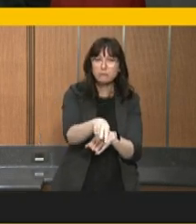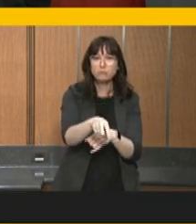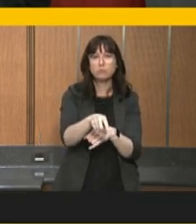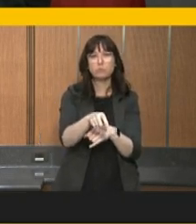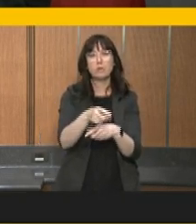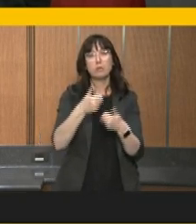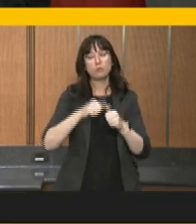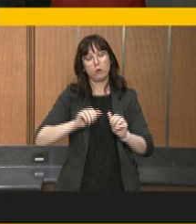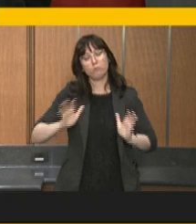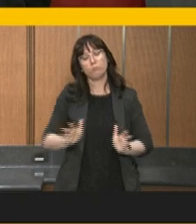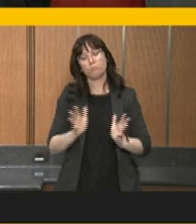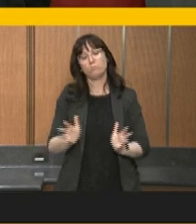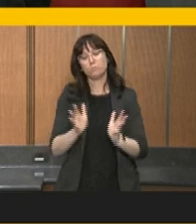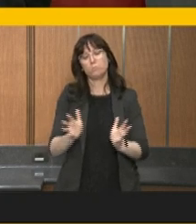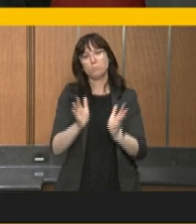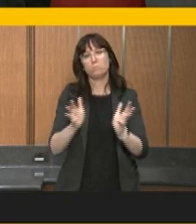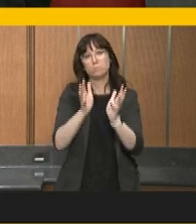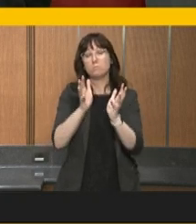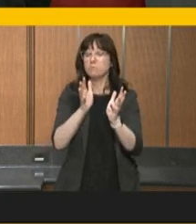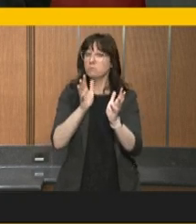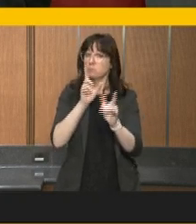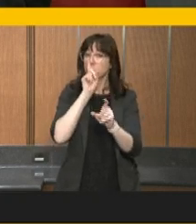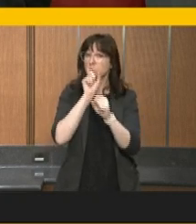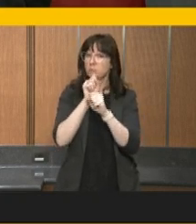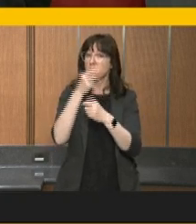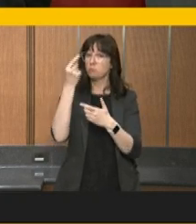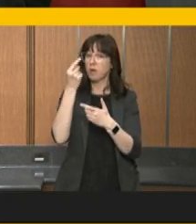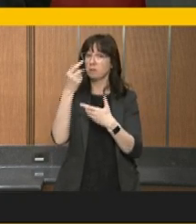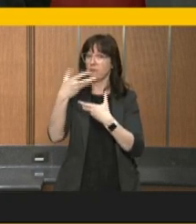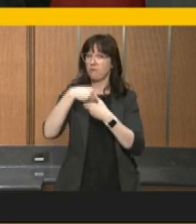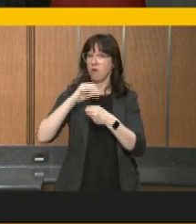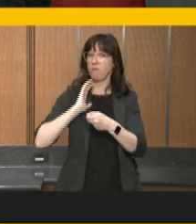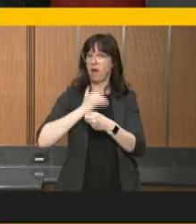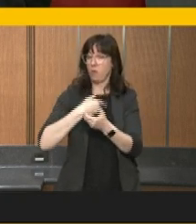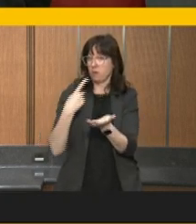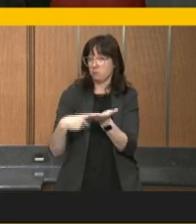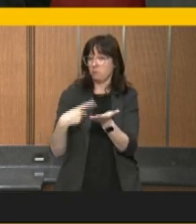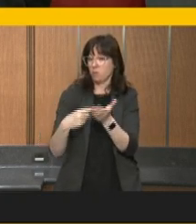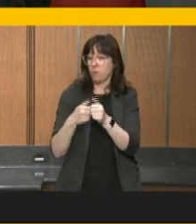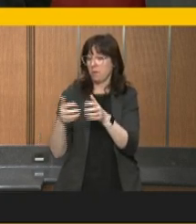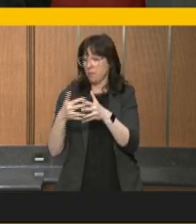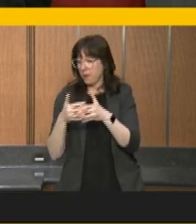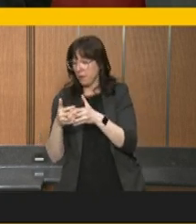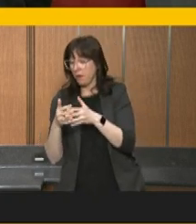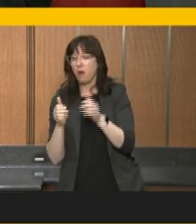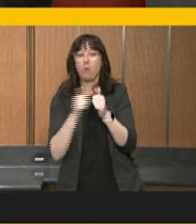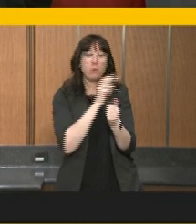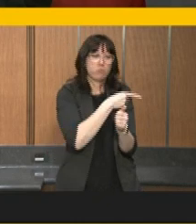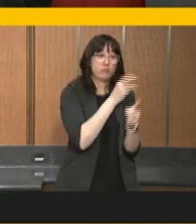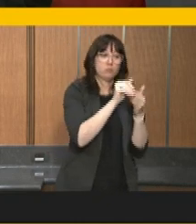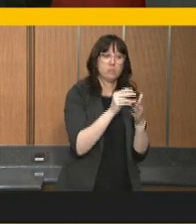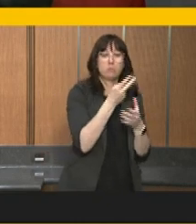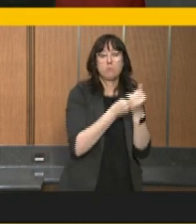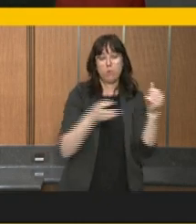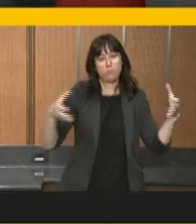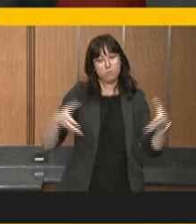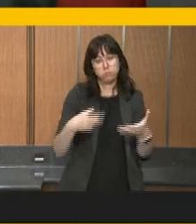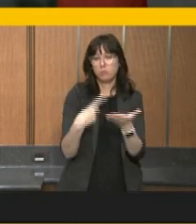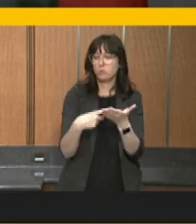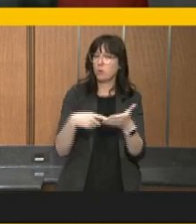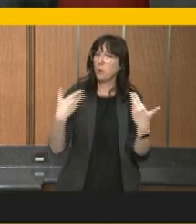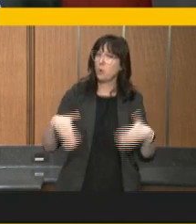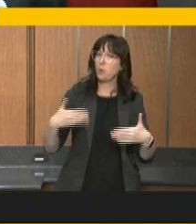that was also very much a part of our discussion with our American colleagues and with our provincial partners across the country. Le